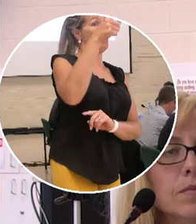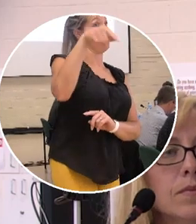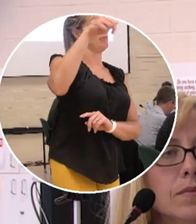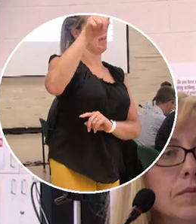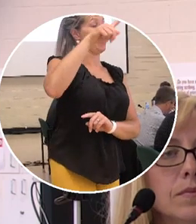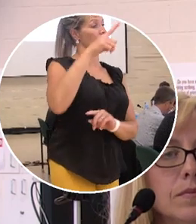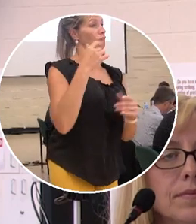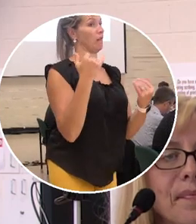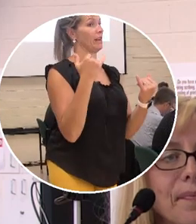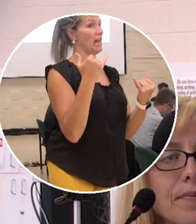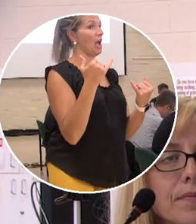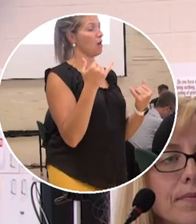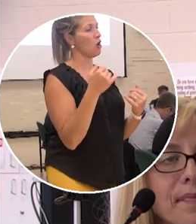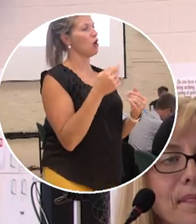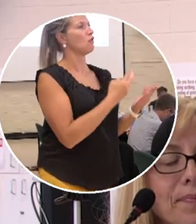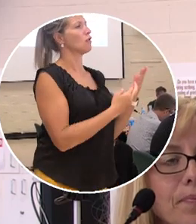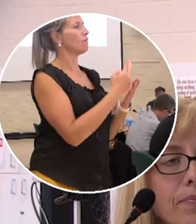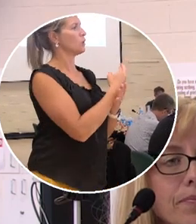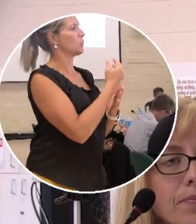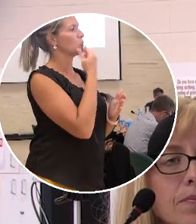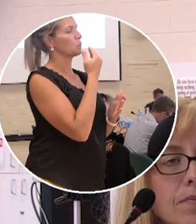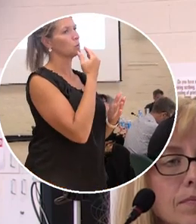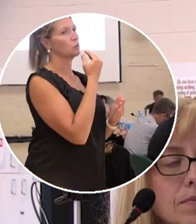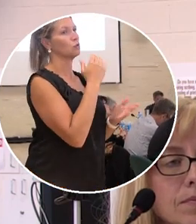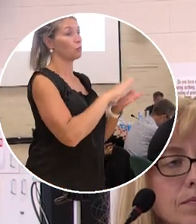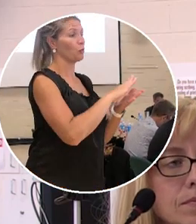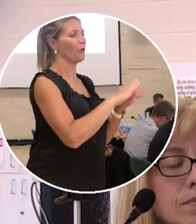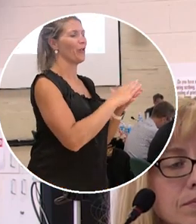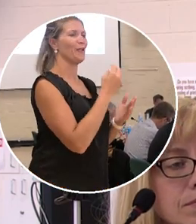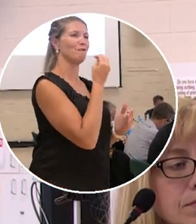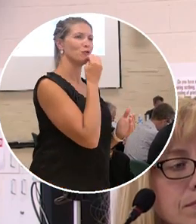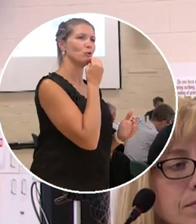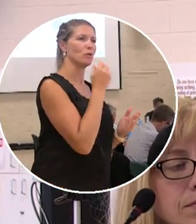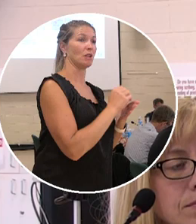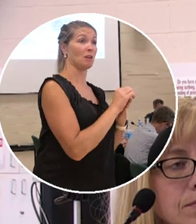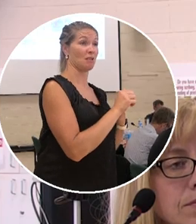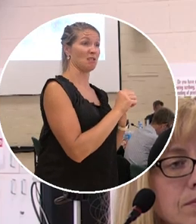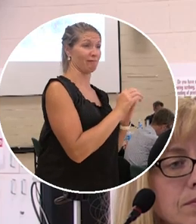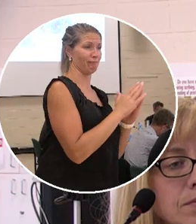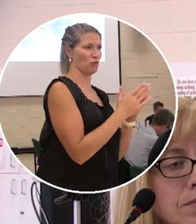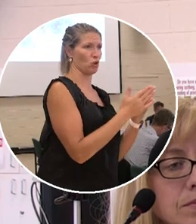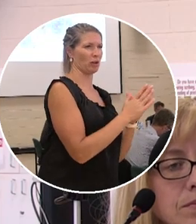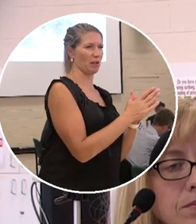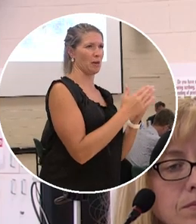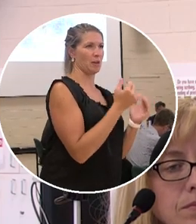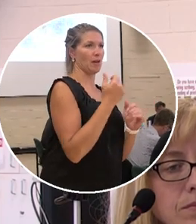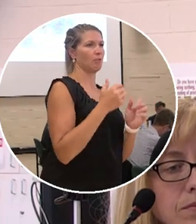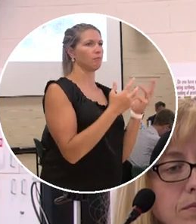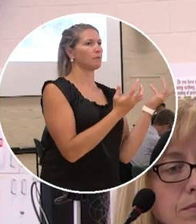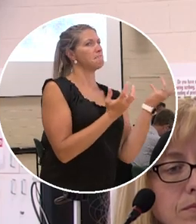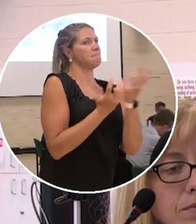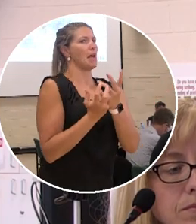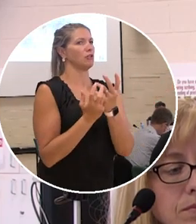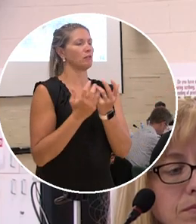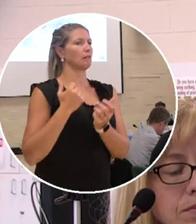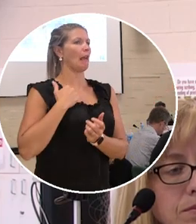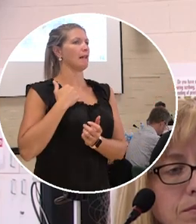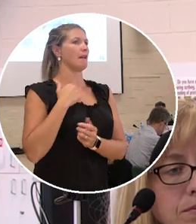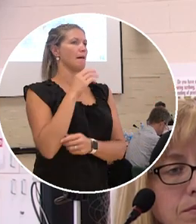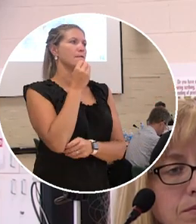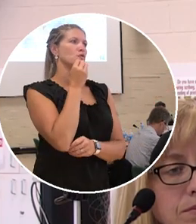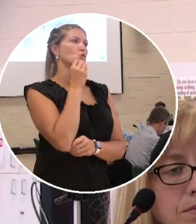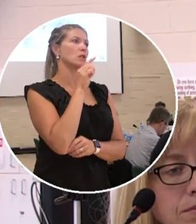school food guidelines with the overall goal to better conform to Canada's food guide,